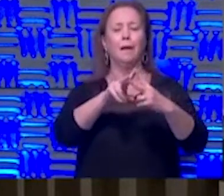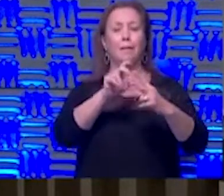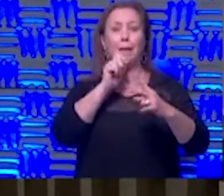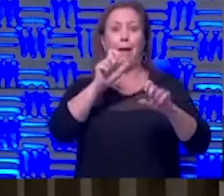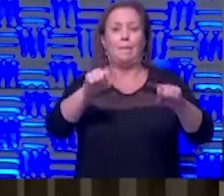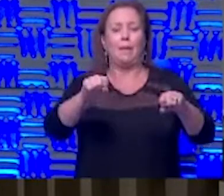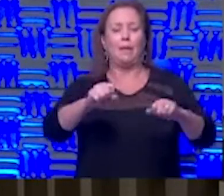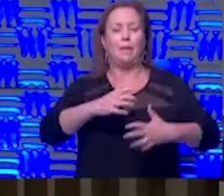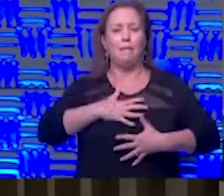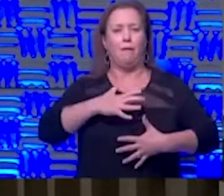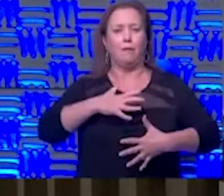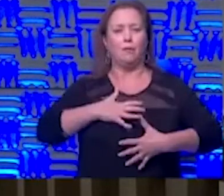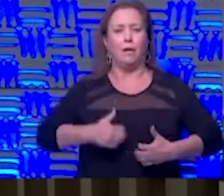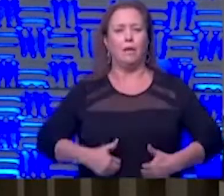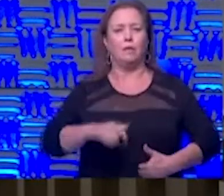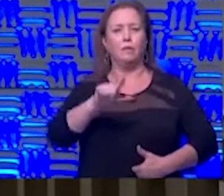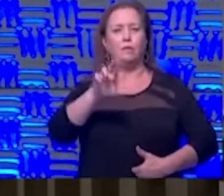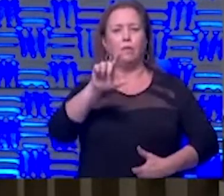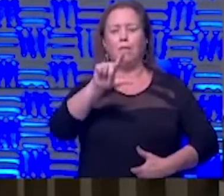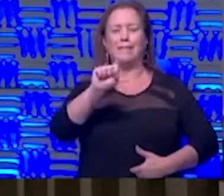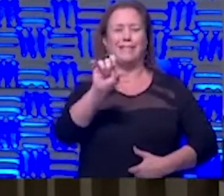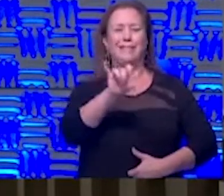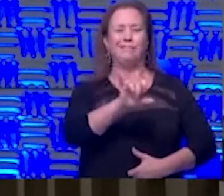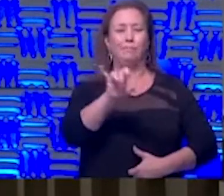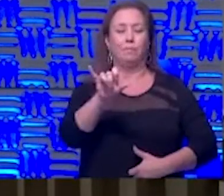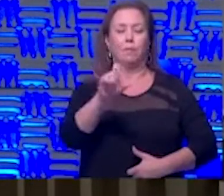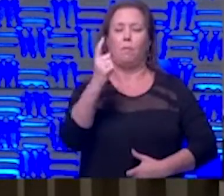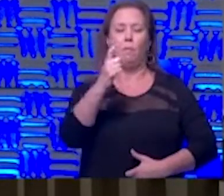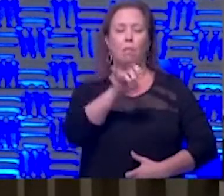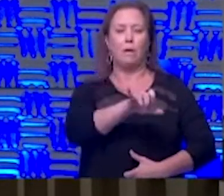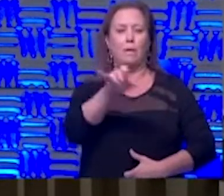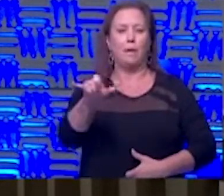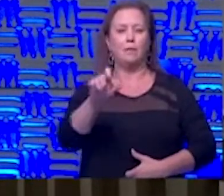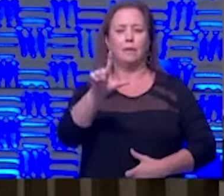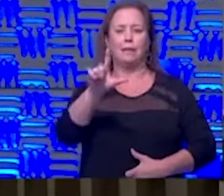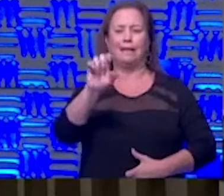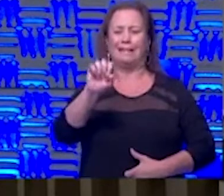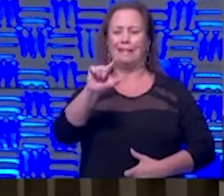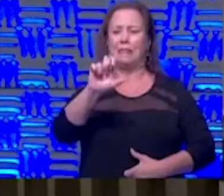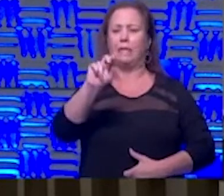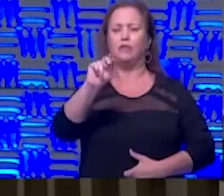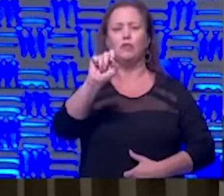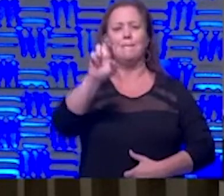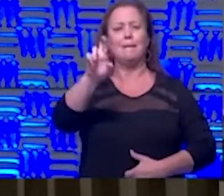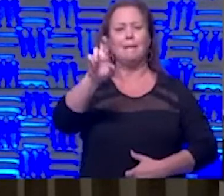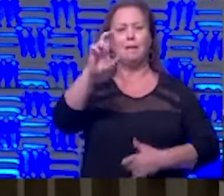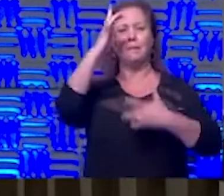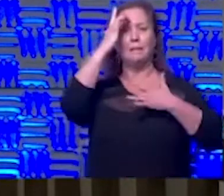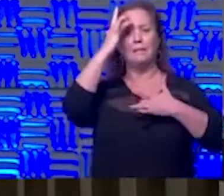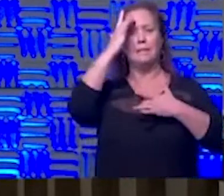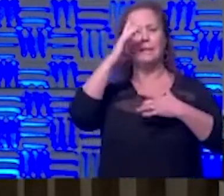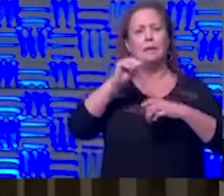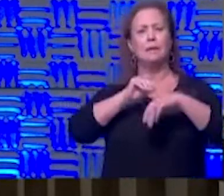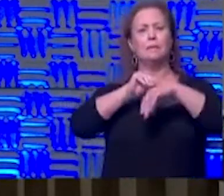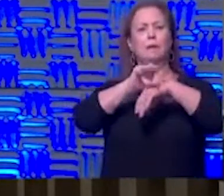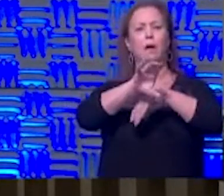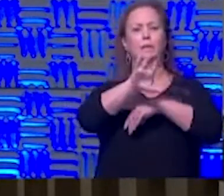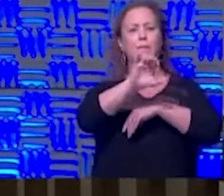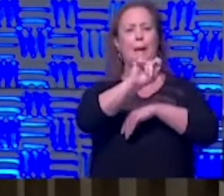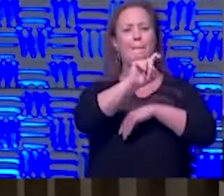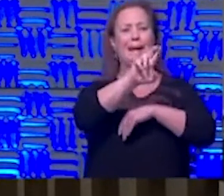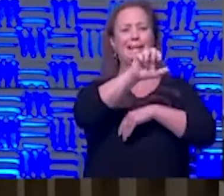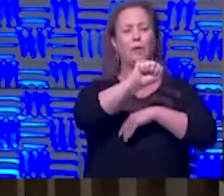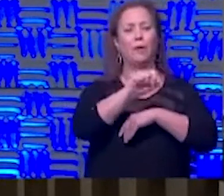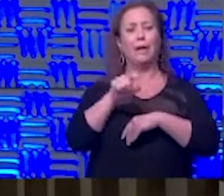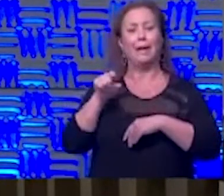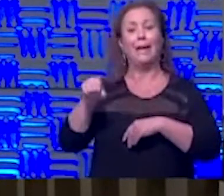I think that's the only way it would mimic Legionnaires' disease. Again, Legionnaires' disease is caused by a bacteria. This is a virus. A lot